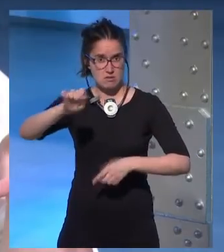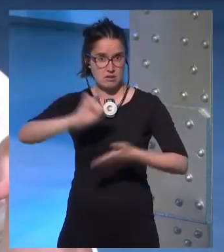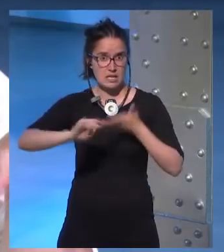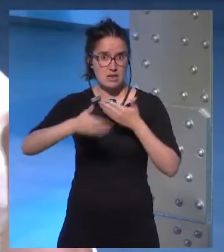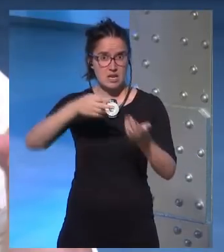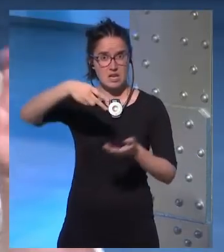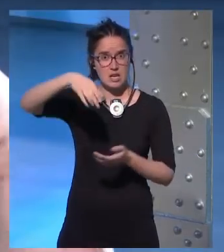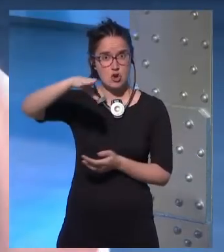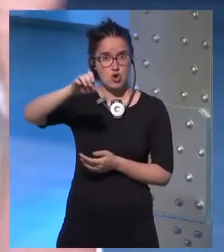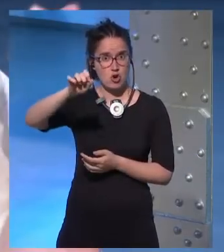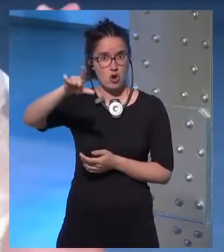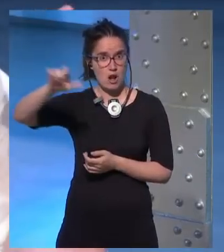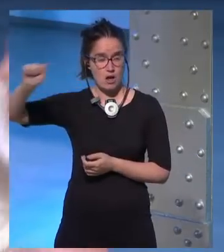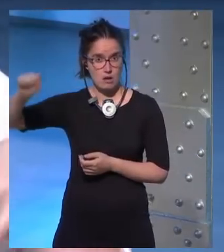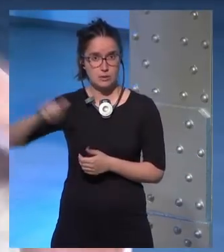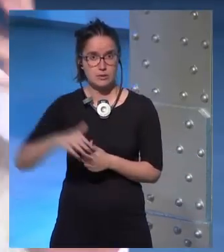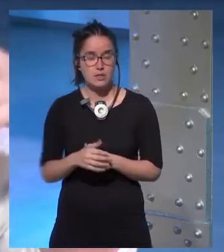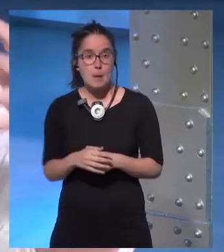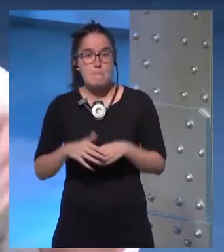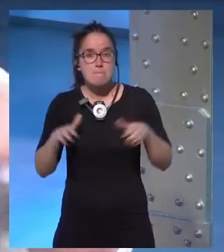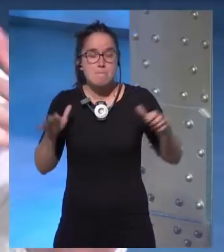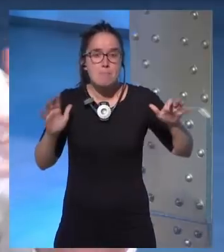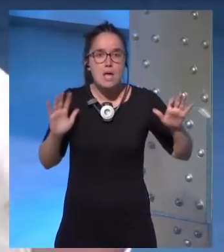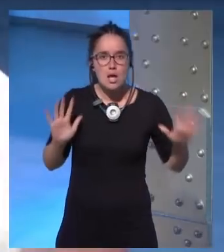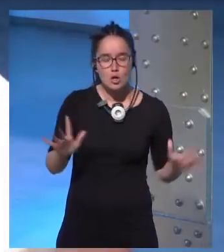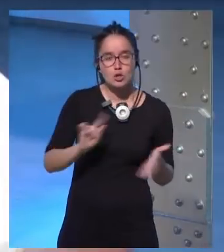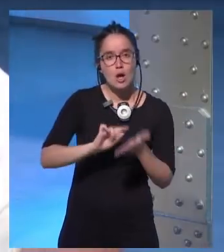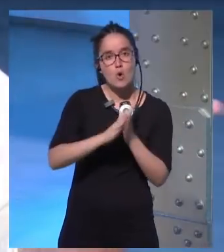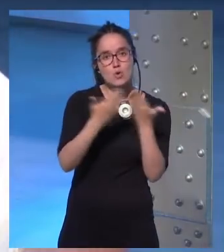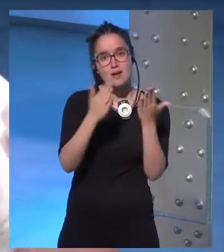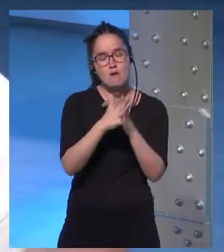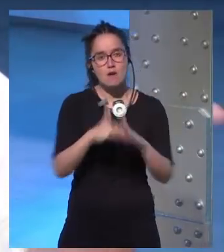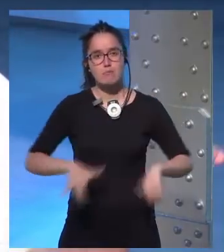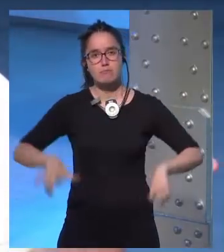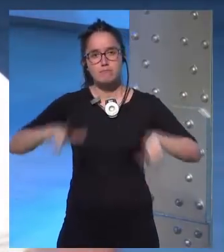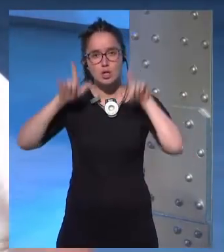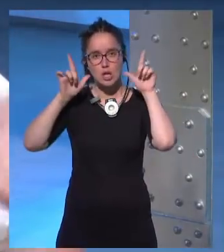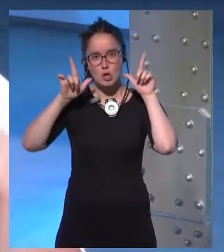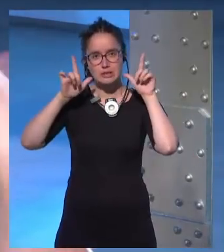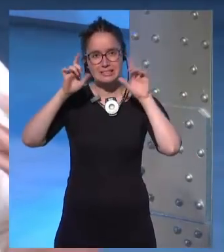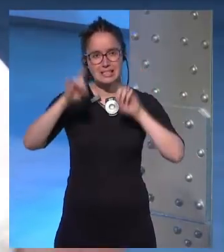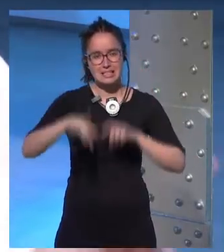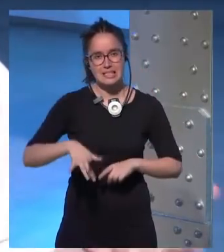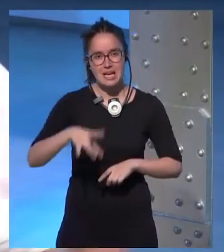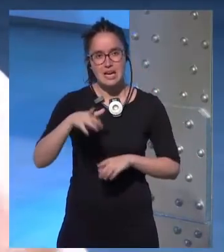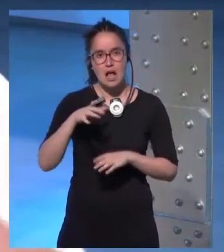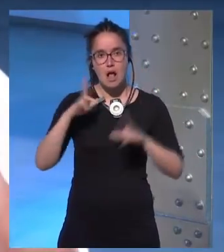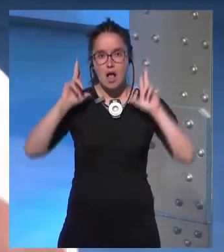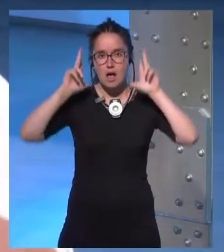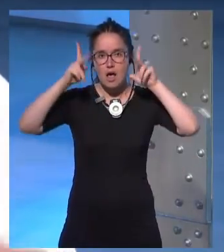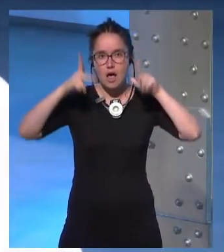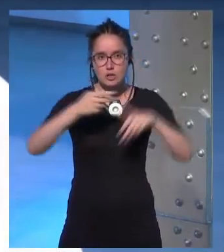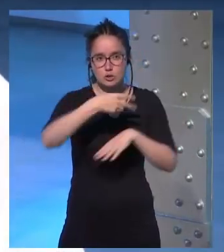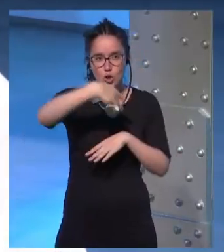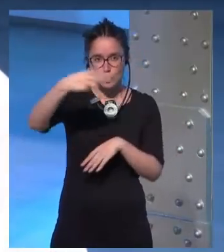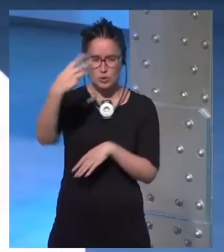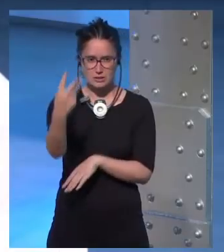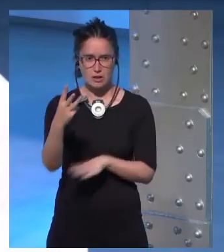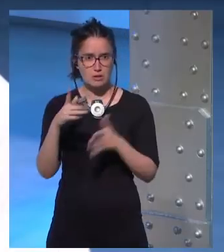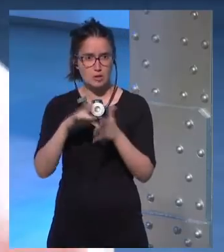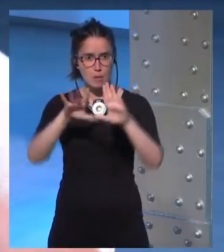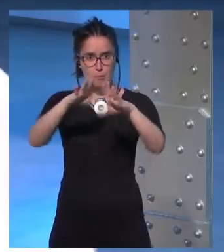of course the 3 astronauts are from Earth and talk about their brother. One talks about a brother or a father at some point. So men existed in the world, but they weren't